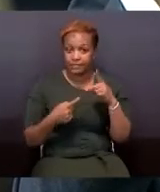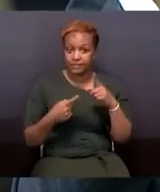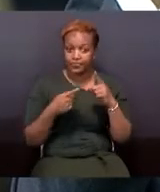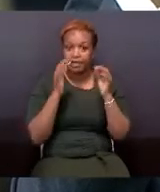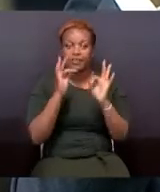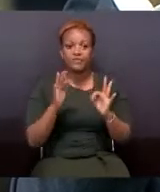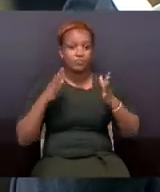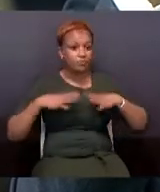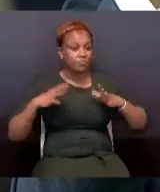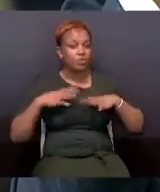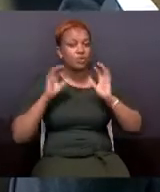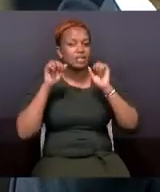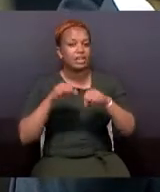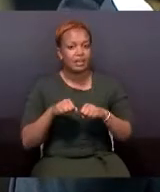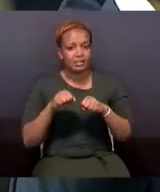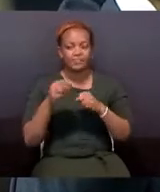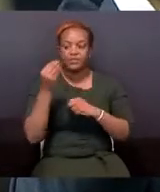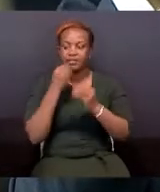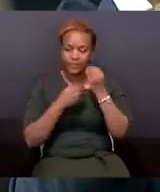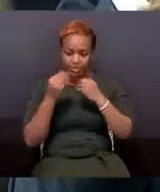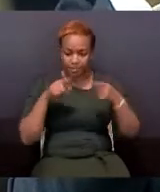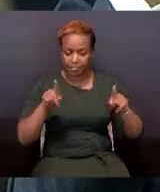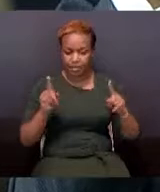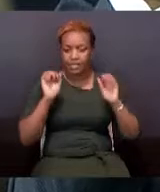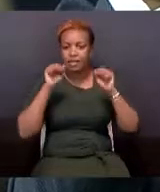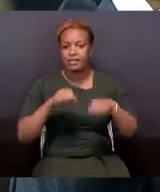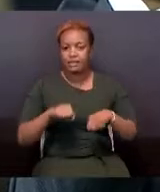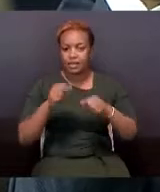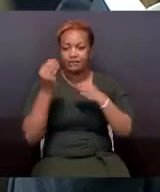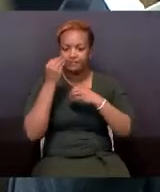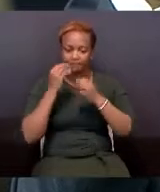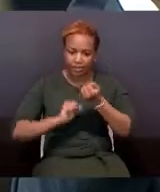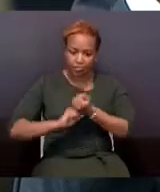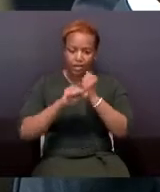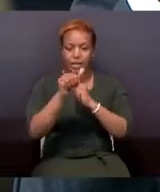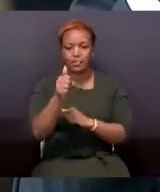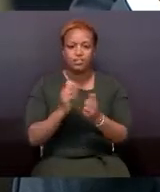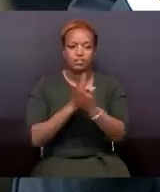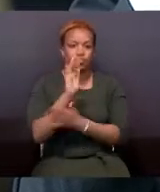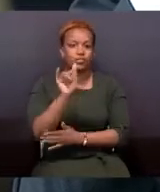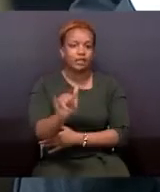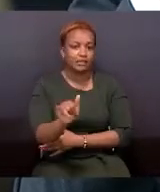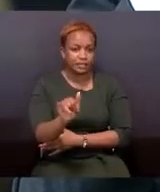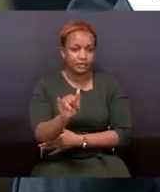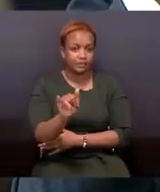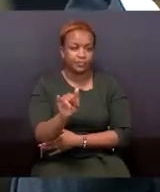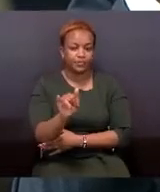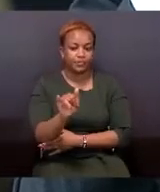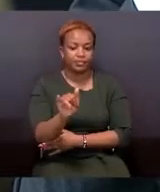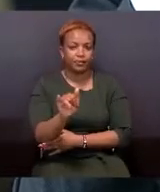People can feed themselves and then be able to feed others through that trade